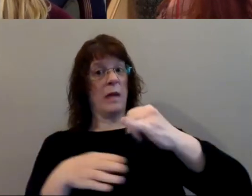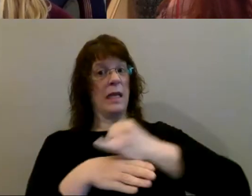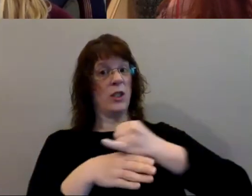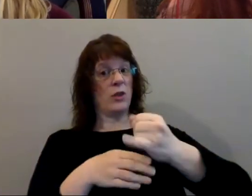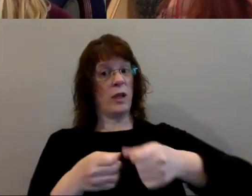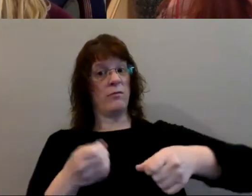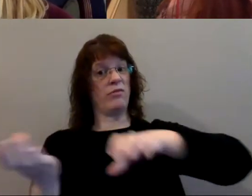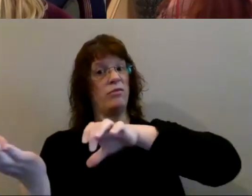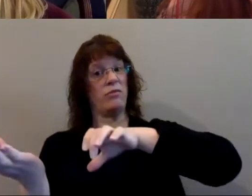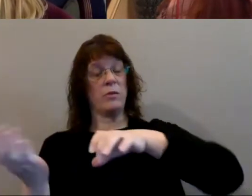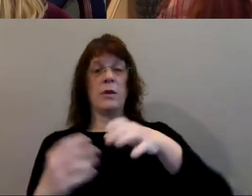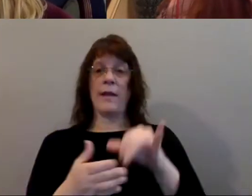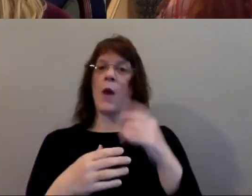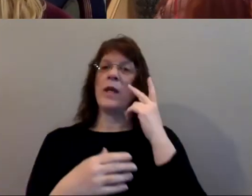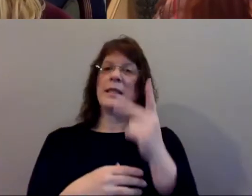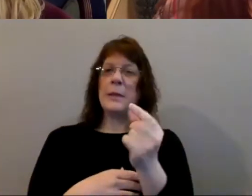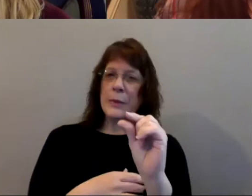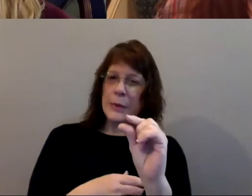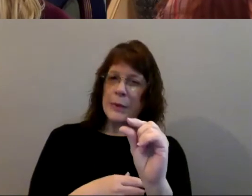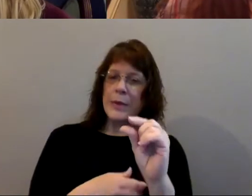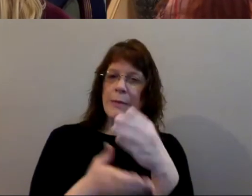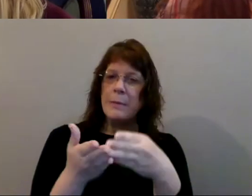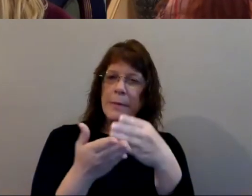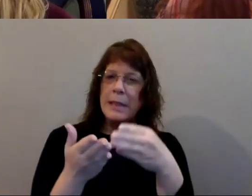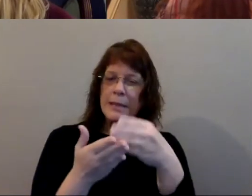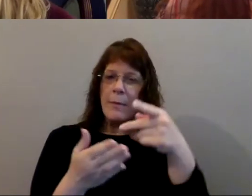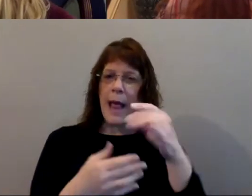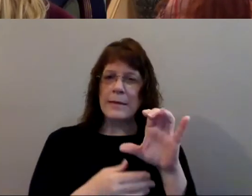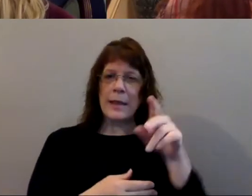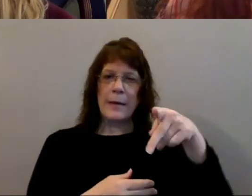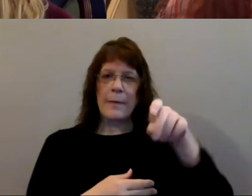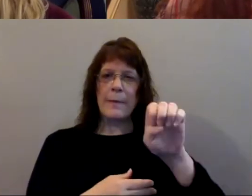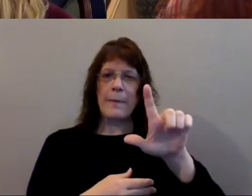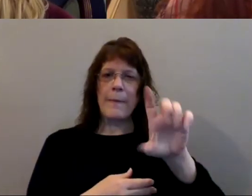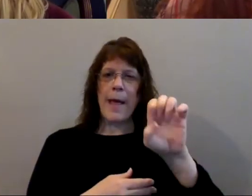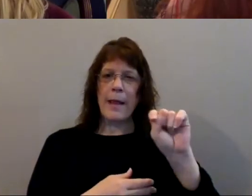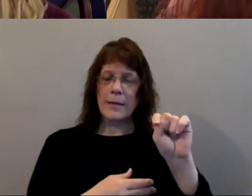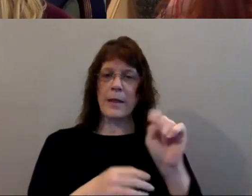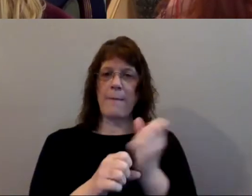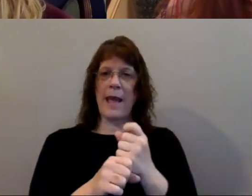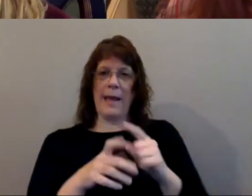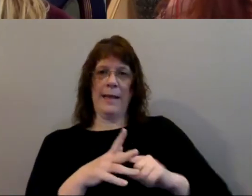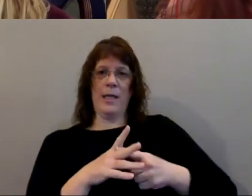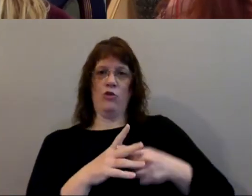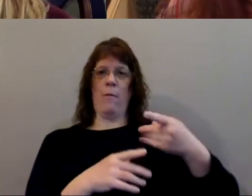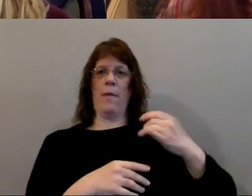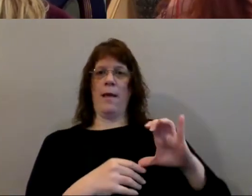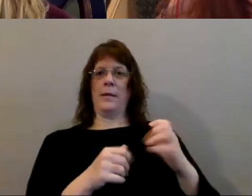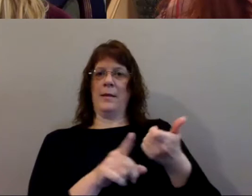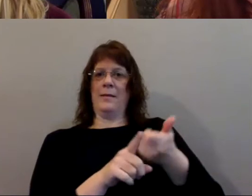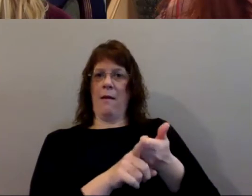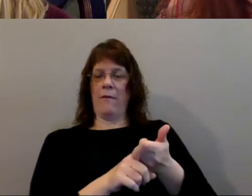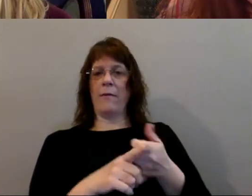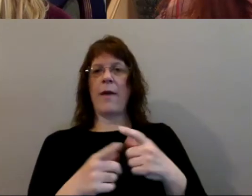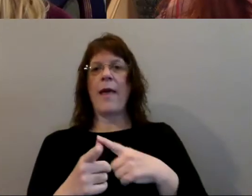like tiny pellets of plastic, which are used in like just making the initial polymers themselves. And